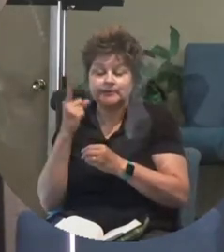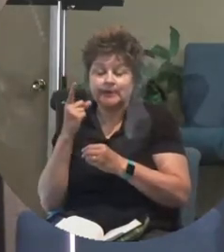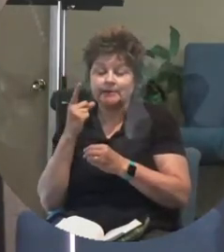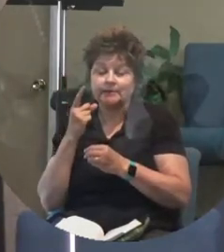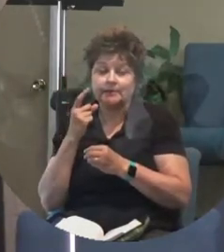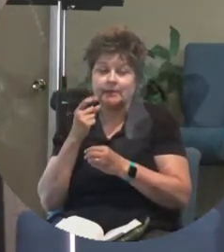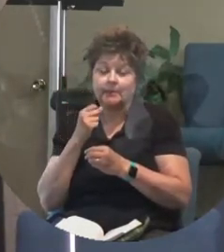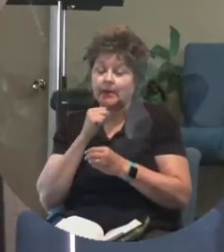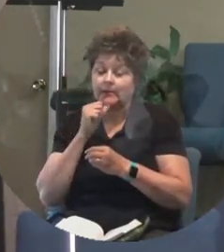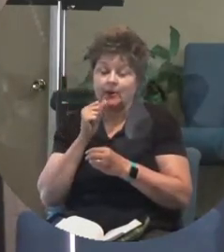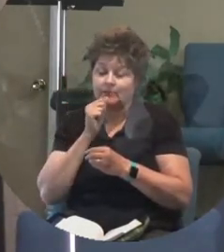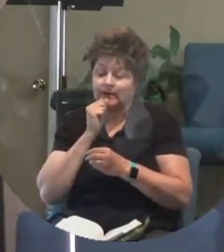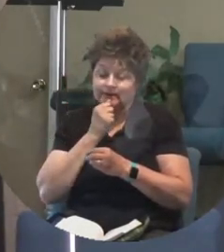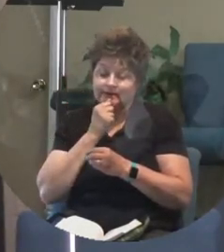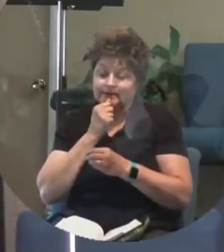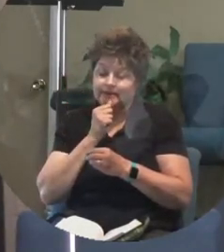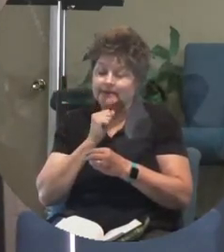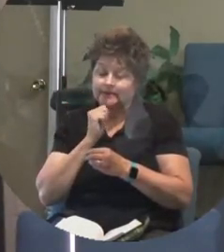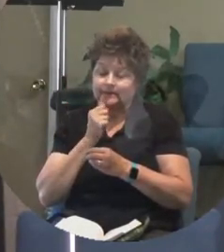a good thing.